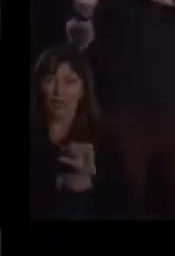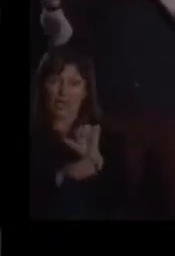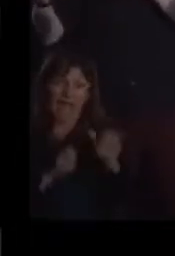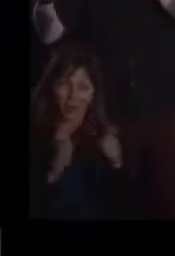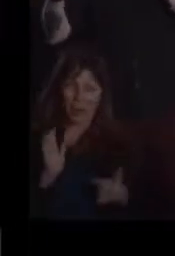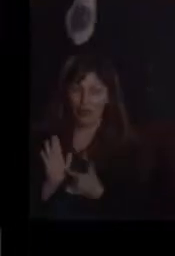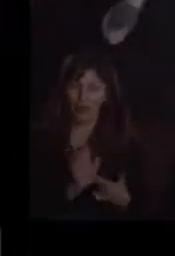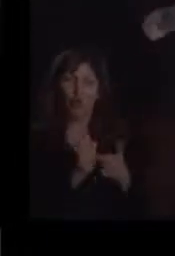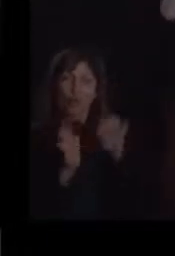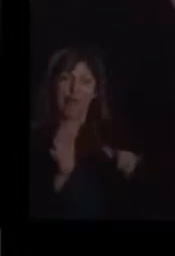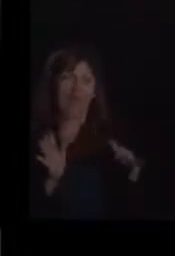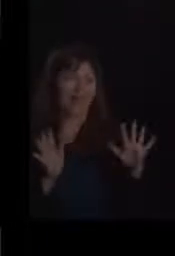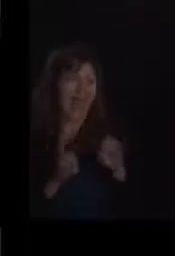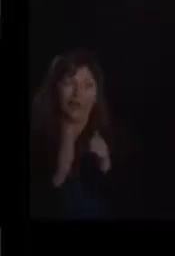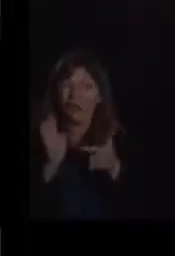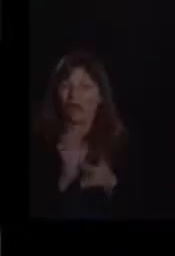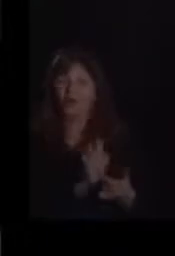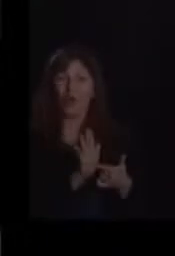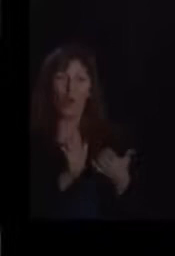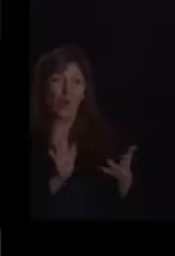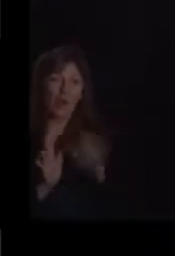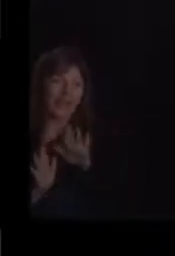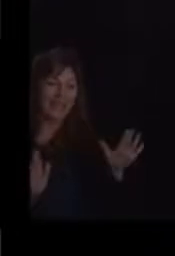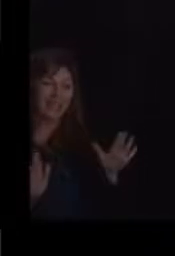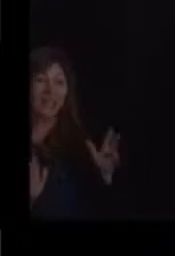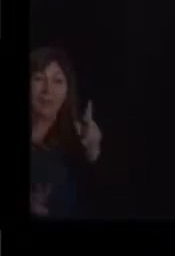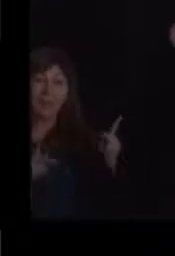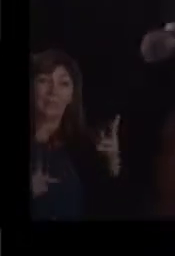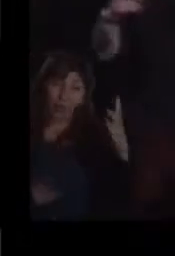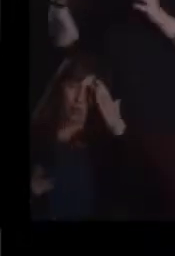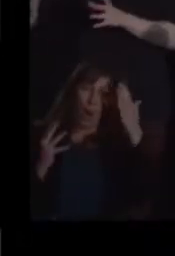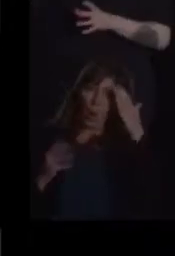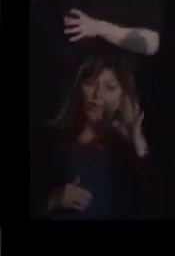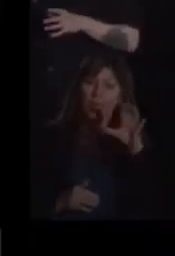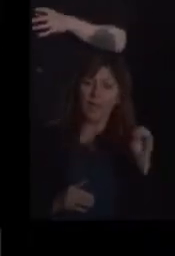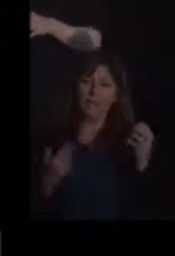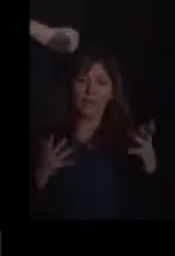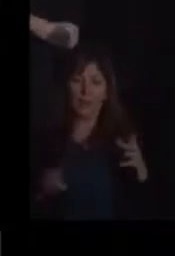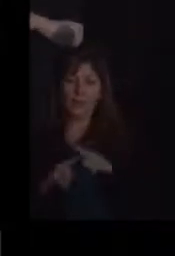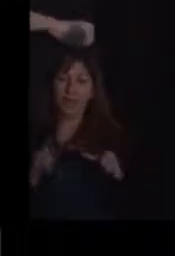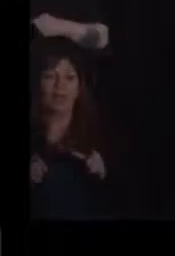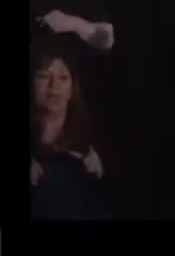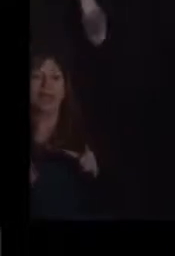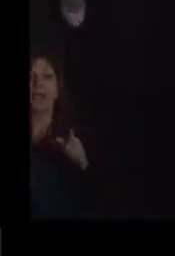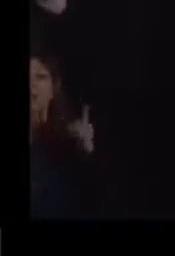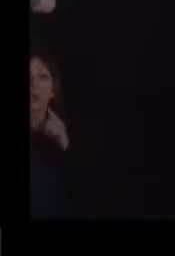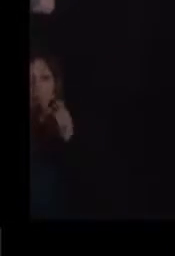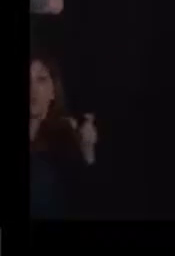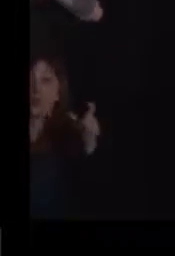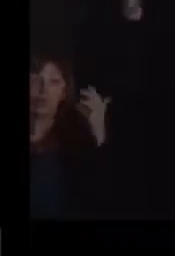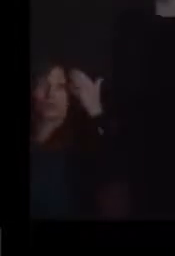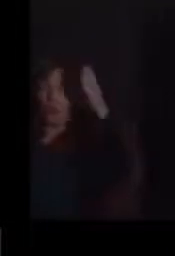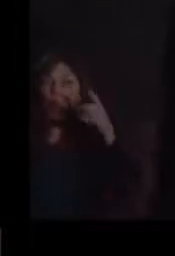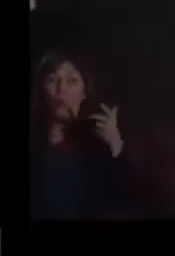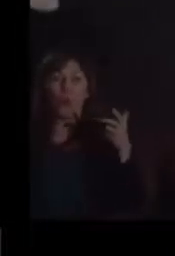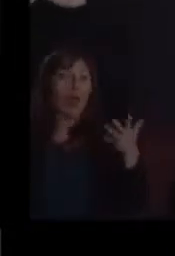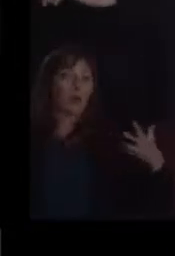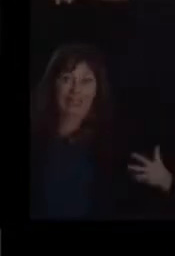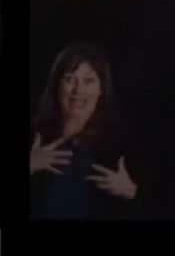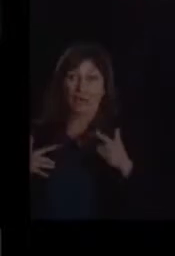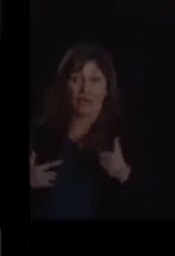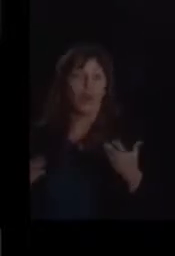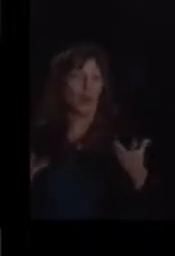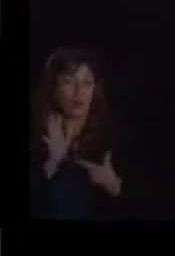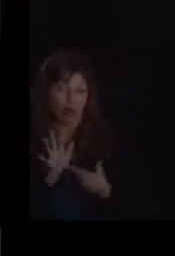work? How do you show the stuff that people know, but not rely on it, but the stuff that people don't know, but also don't want to scare them off, because you